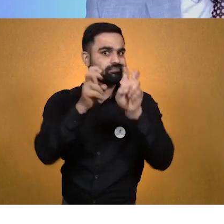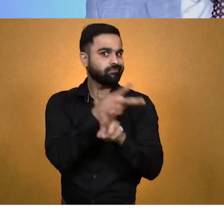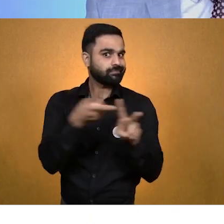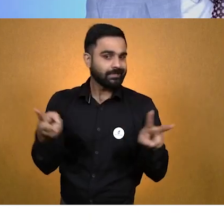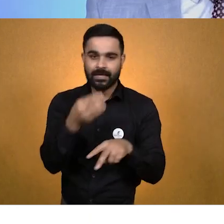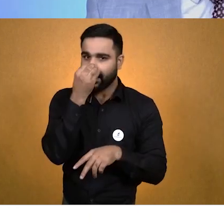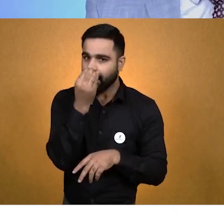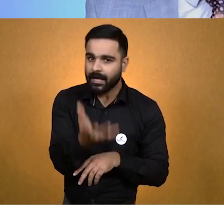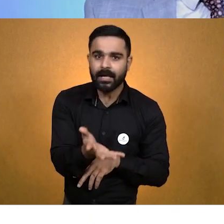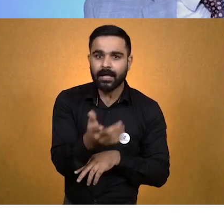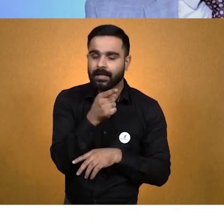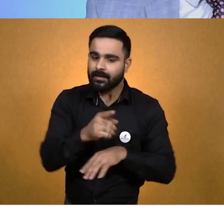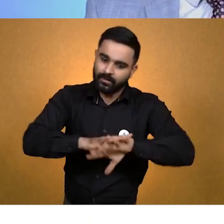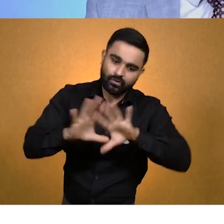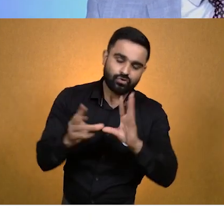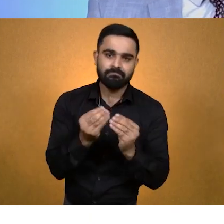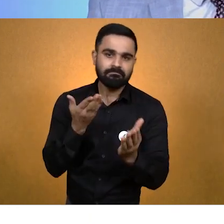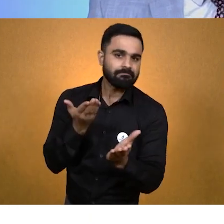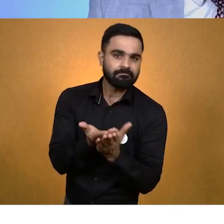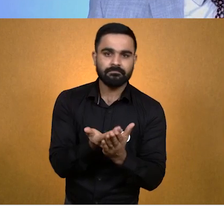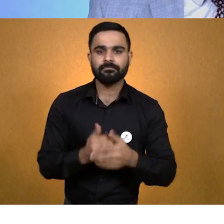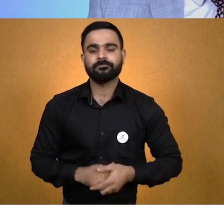how easy, you know, is all of this to come by?